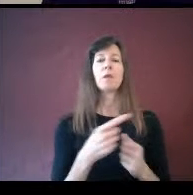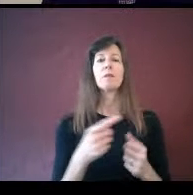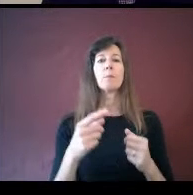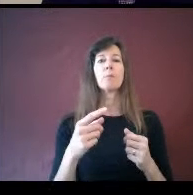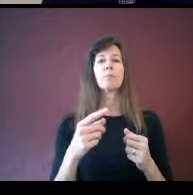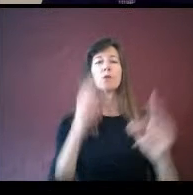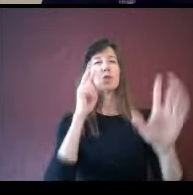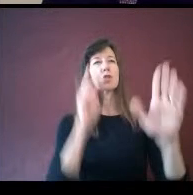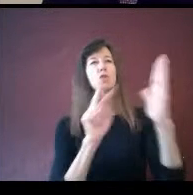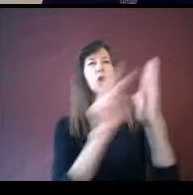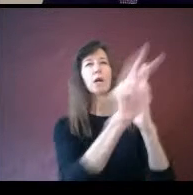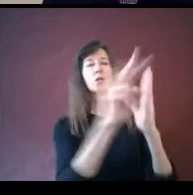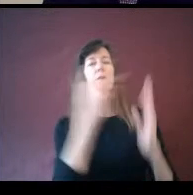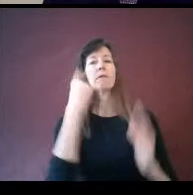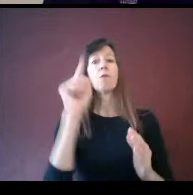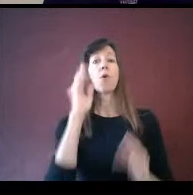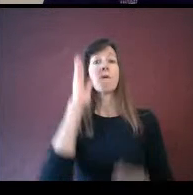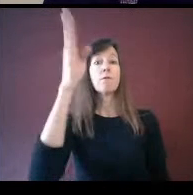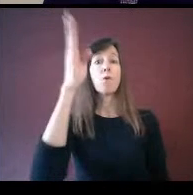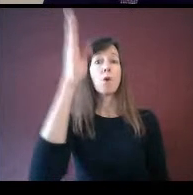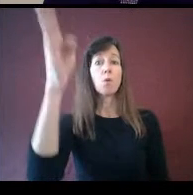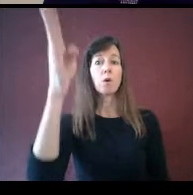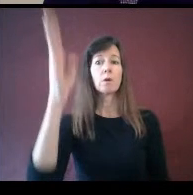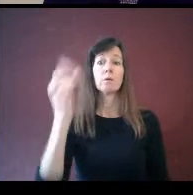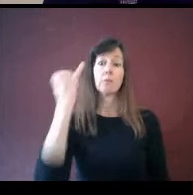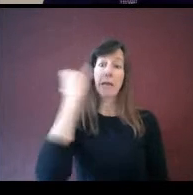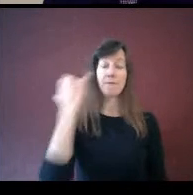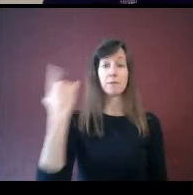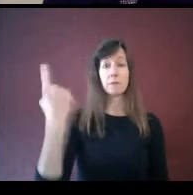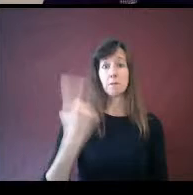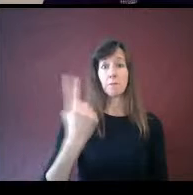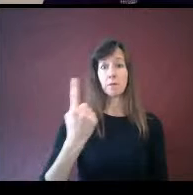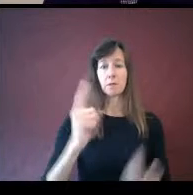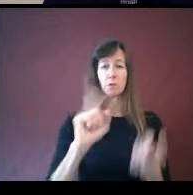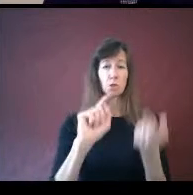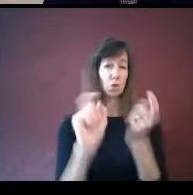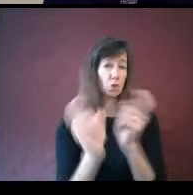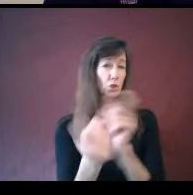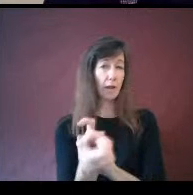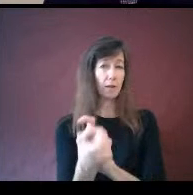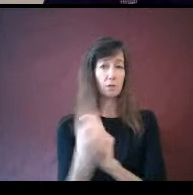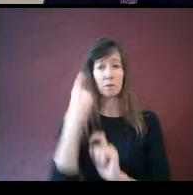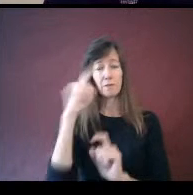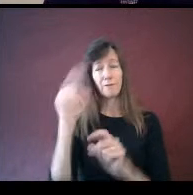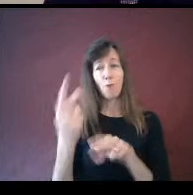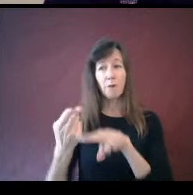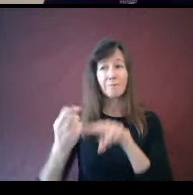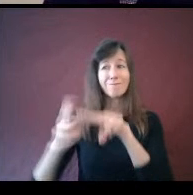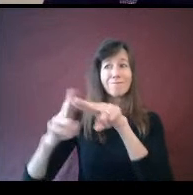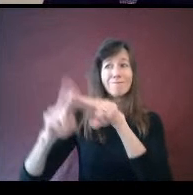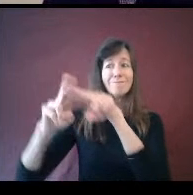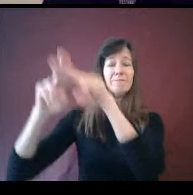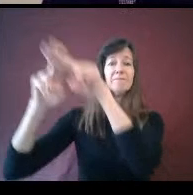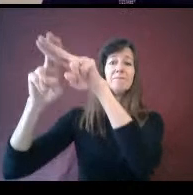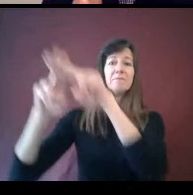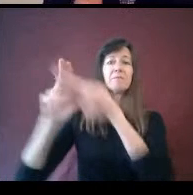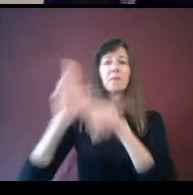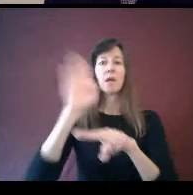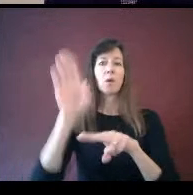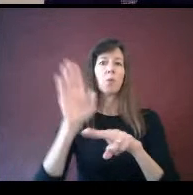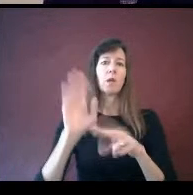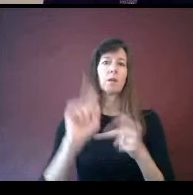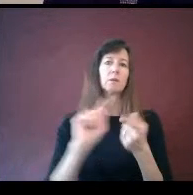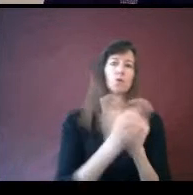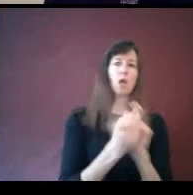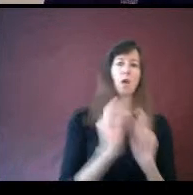continued, unless something changes in the growth rate, which would require us to continue to change behavior. This is where